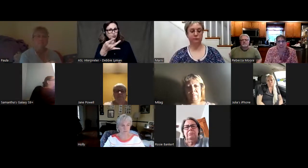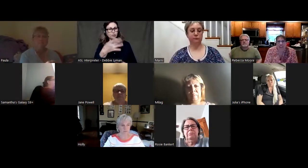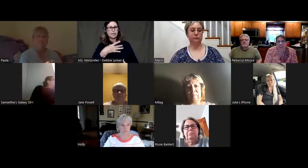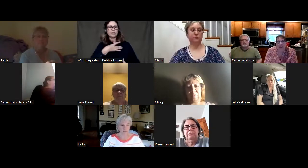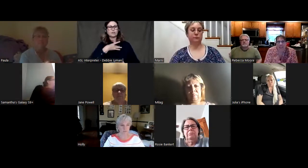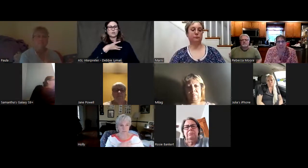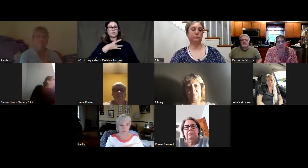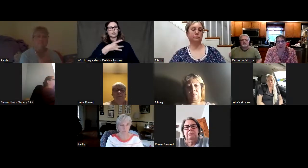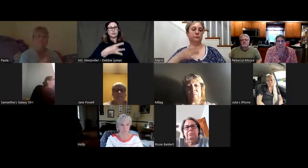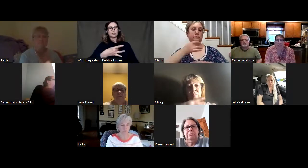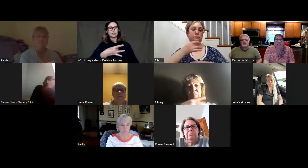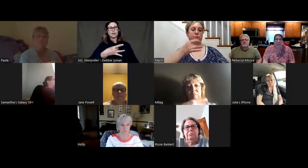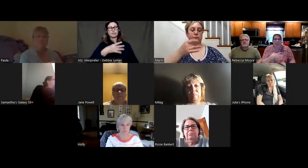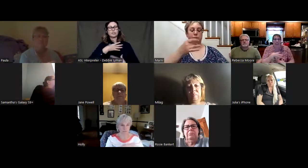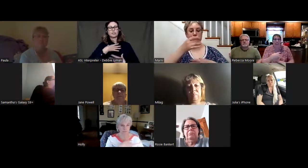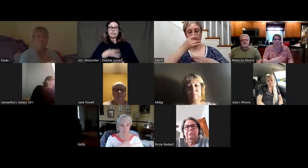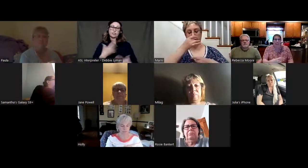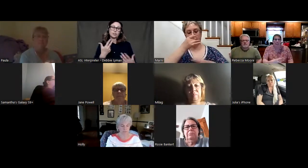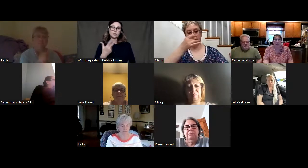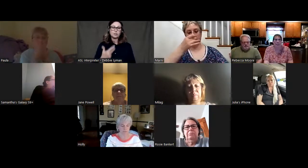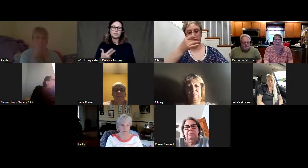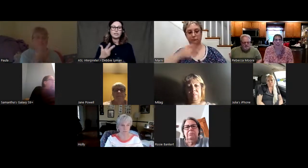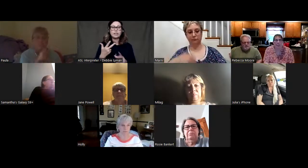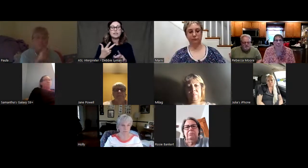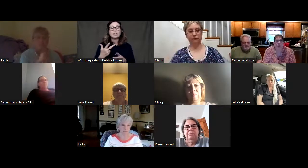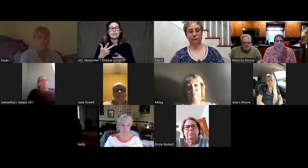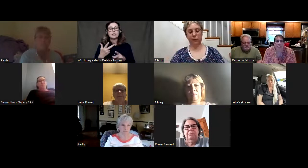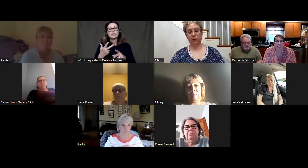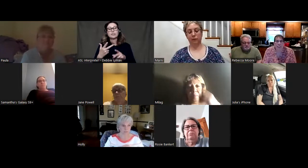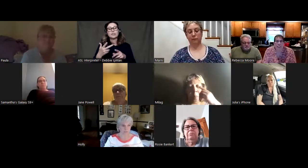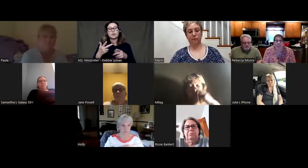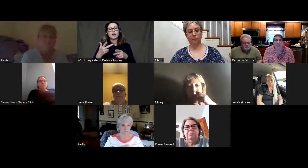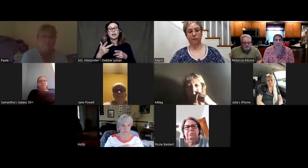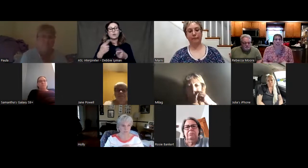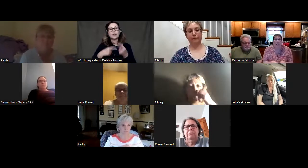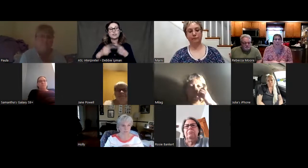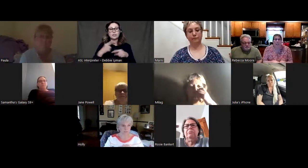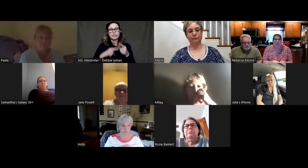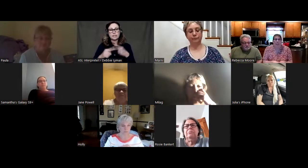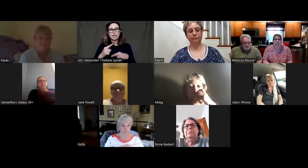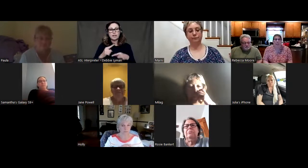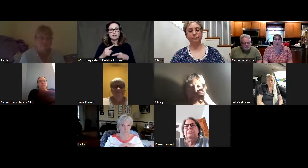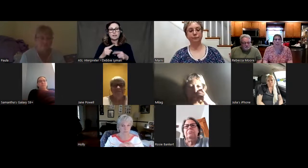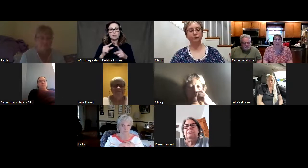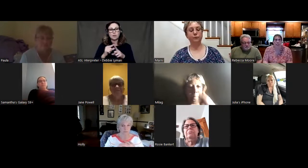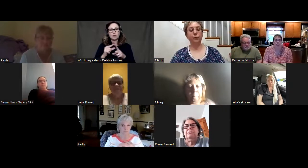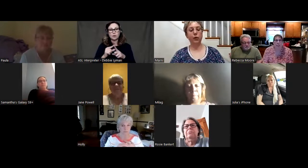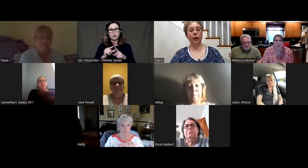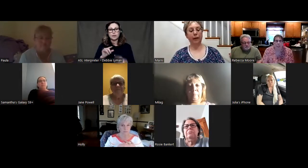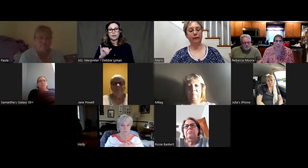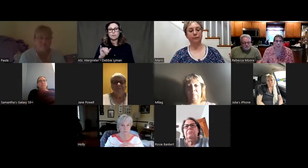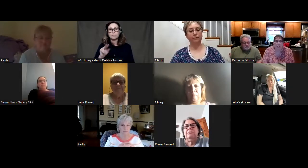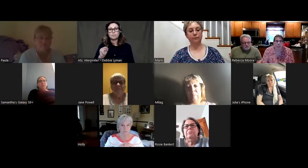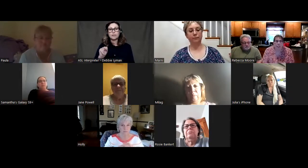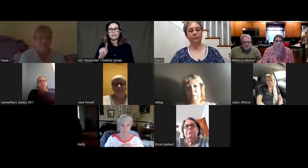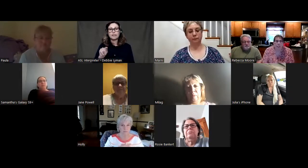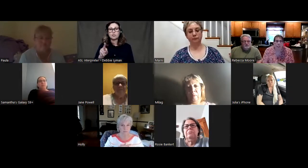can do two hands, or you can do two hands on the chest. So there's three different ways you can sign the